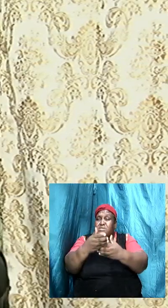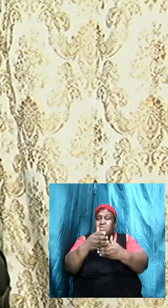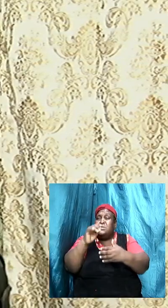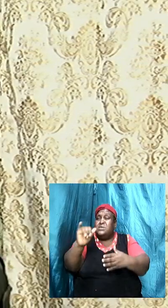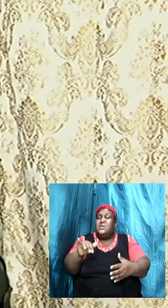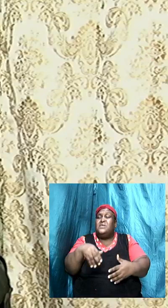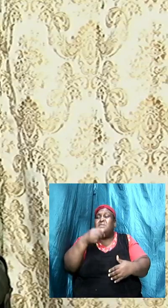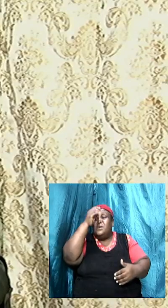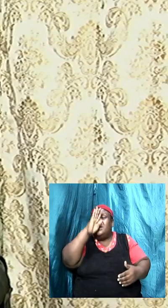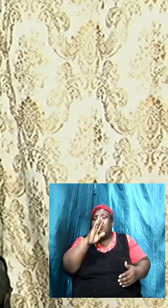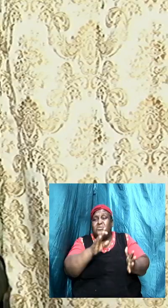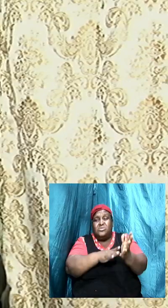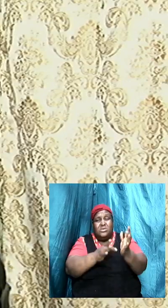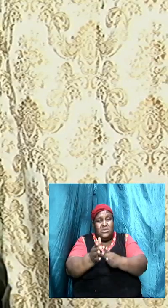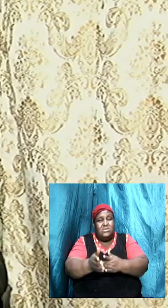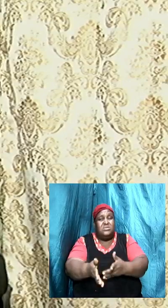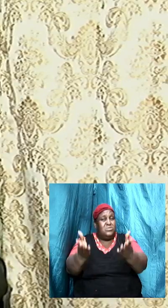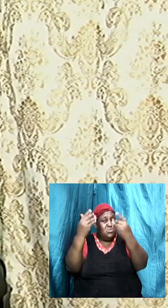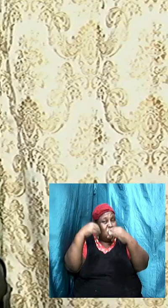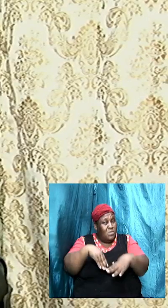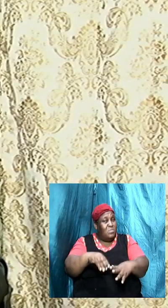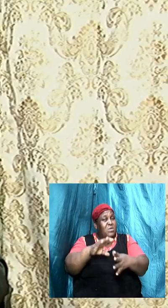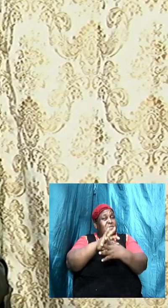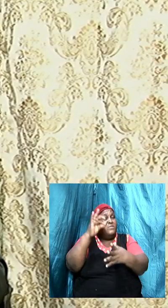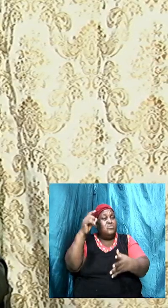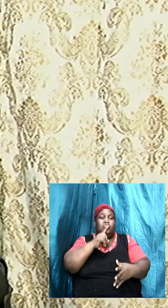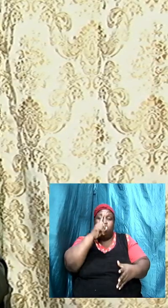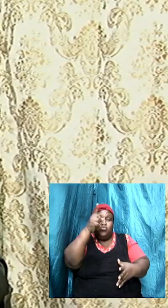true Son of God.